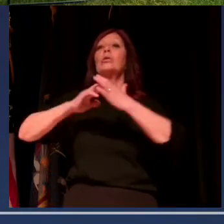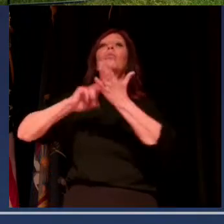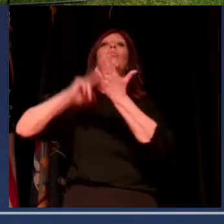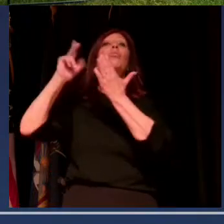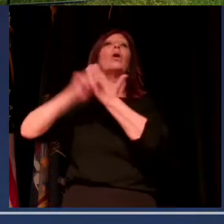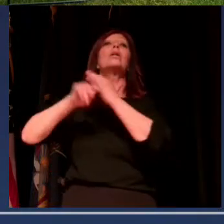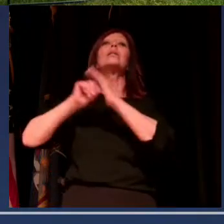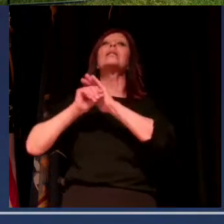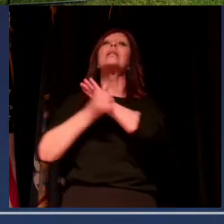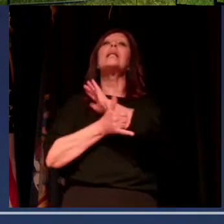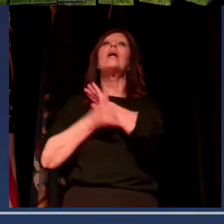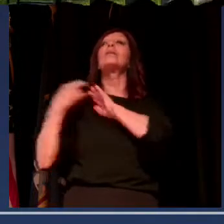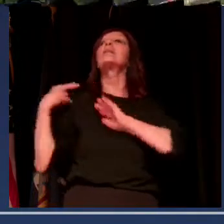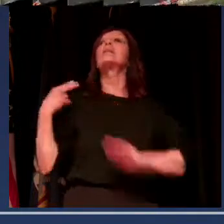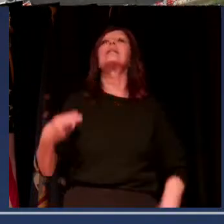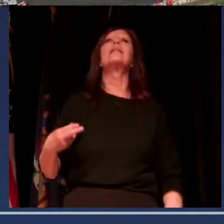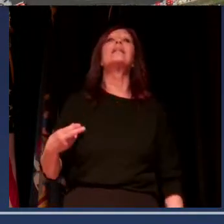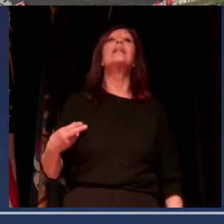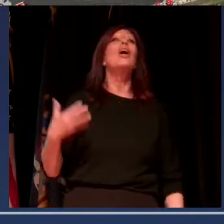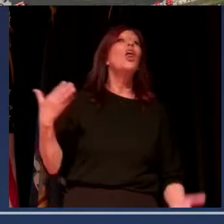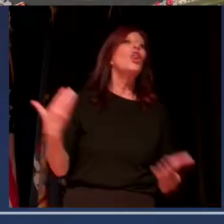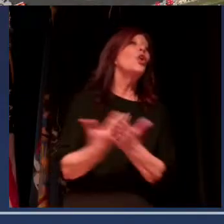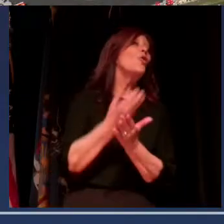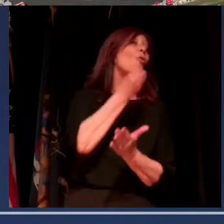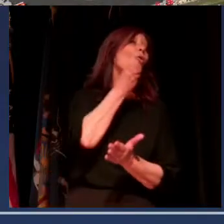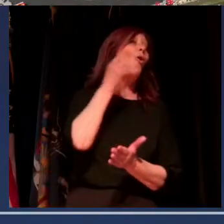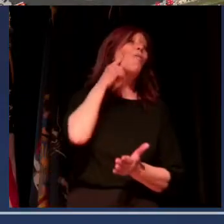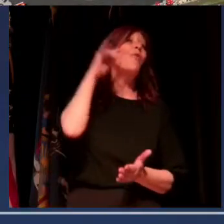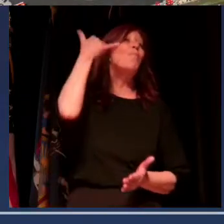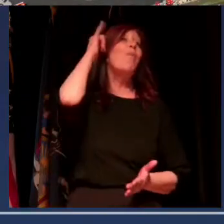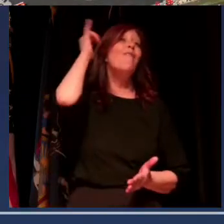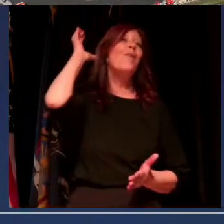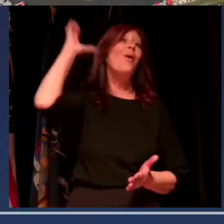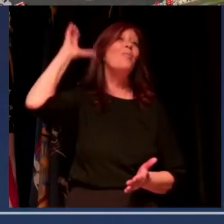history, the new home for the Buffalo Bills.